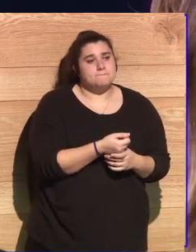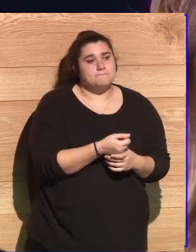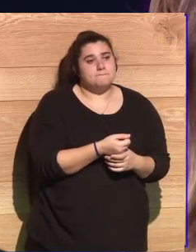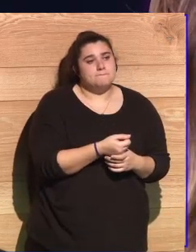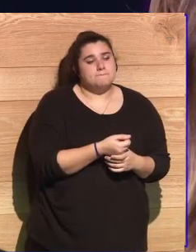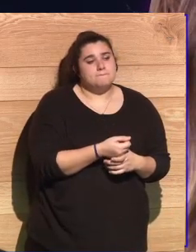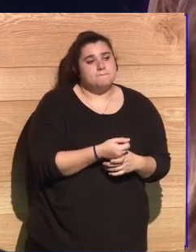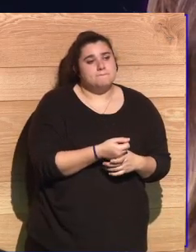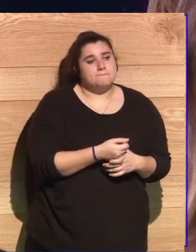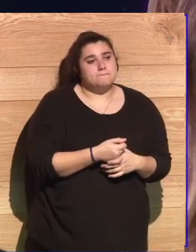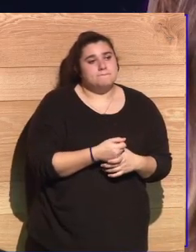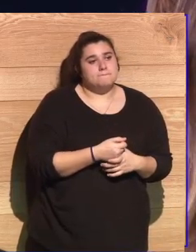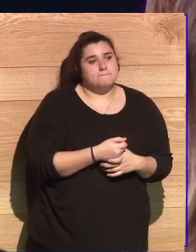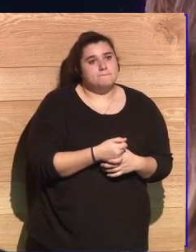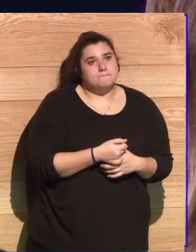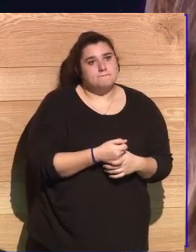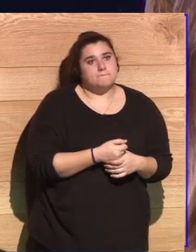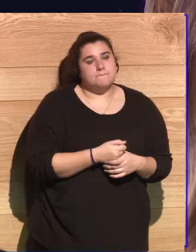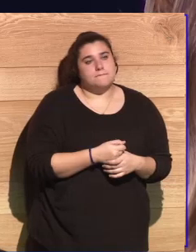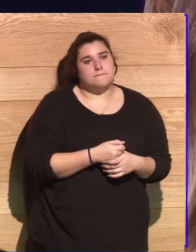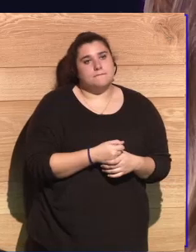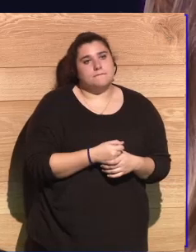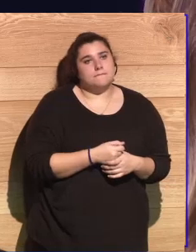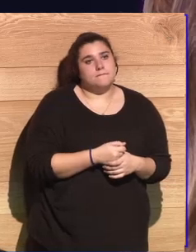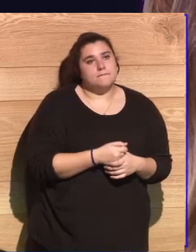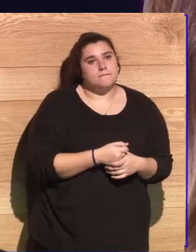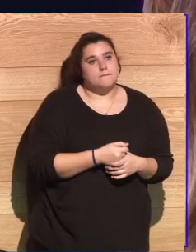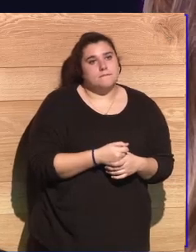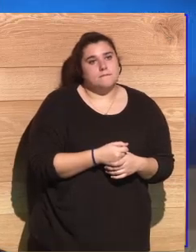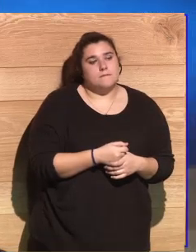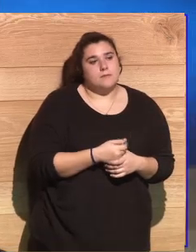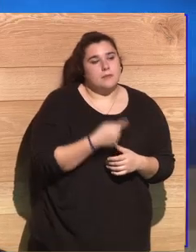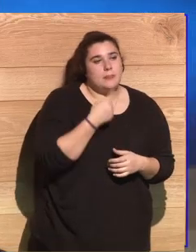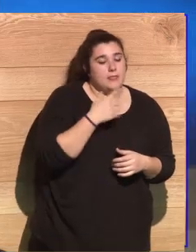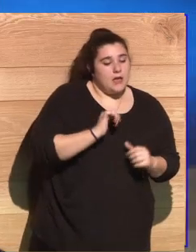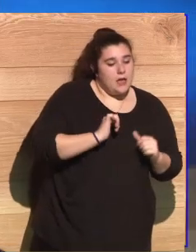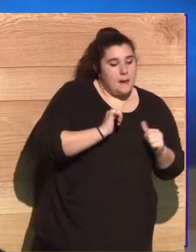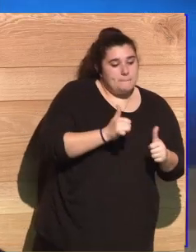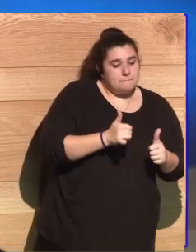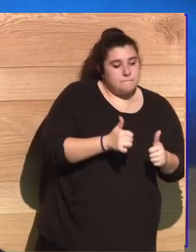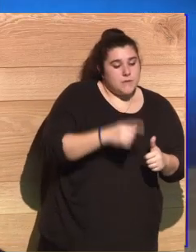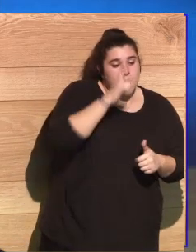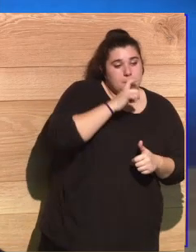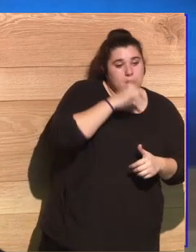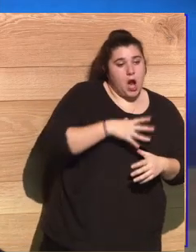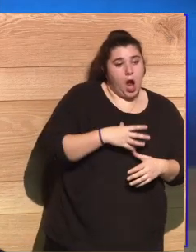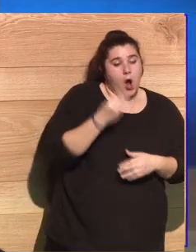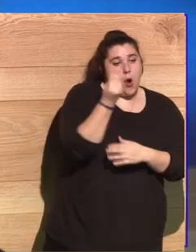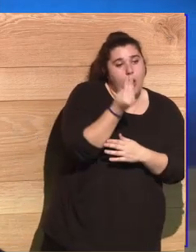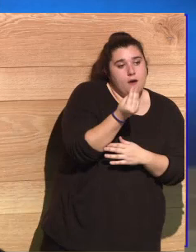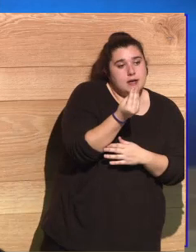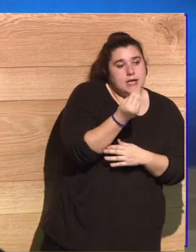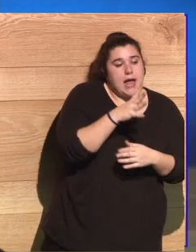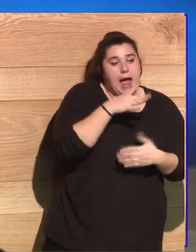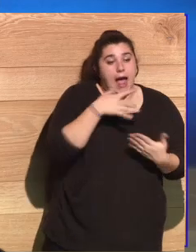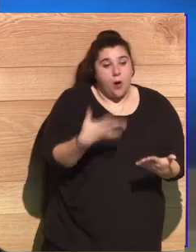your young self and you work your way into adulthood. And that wasn't working for me. And he said, no, you had